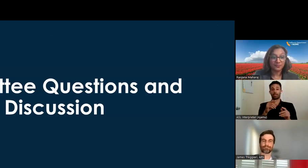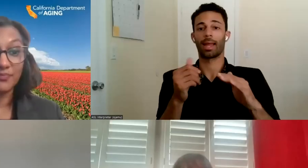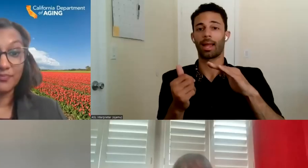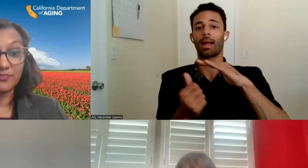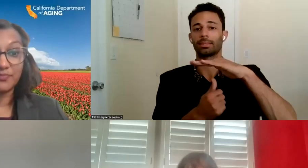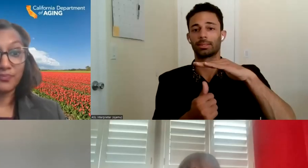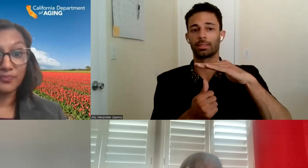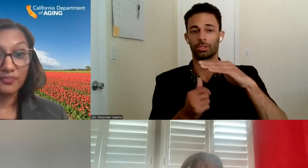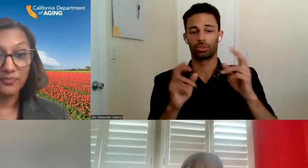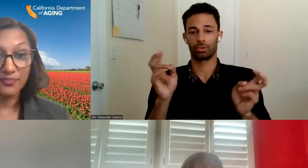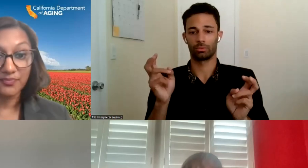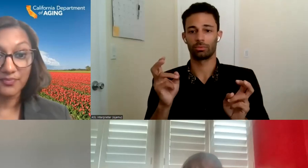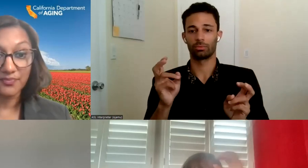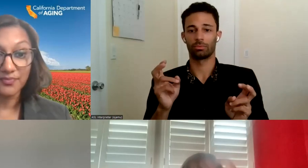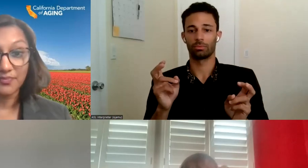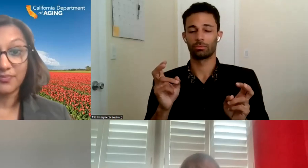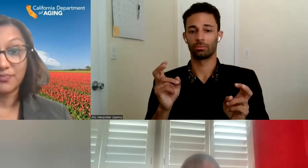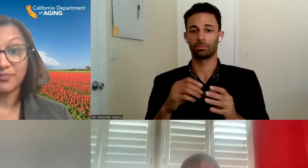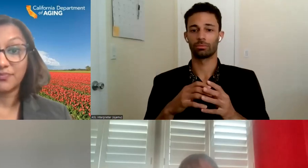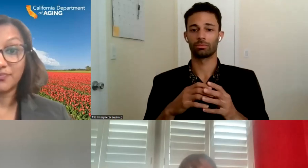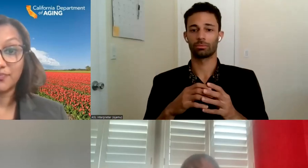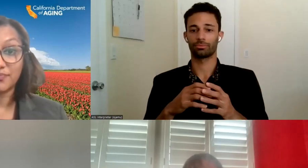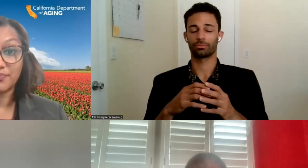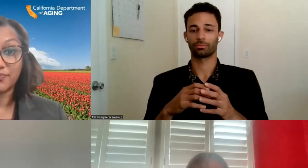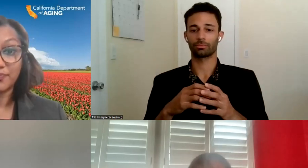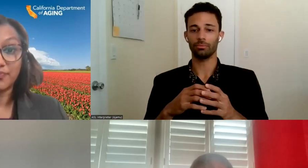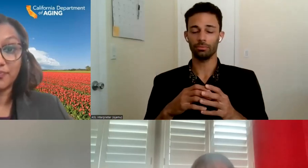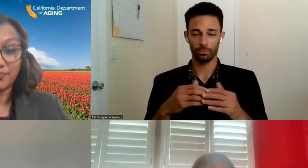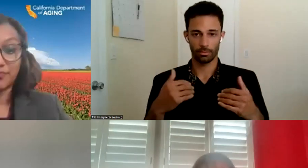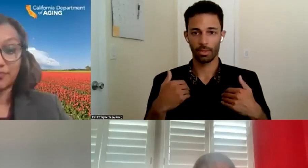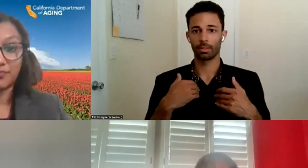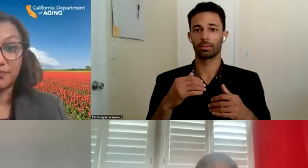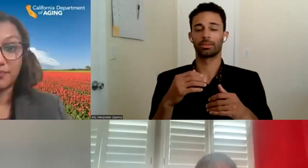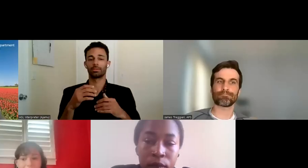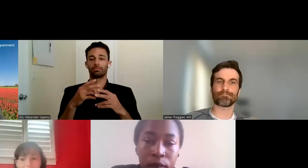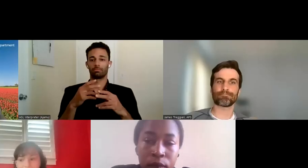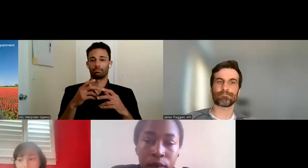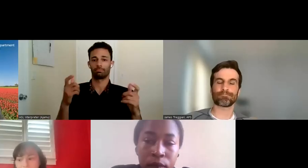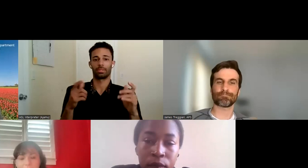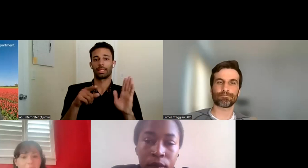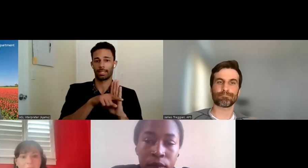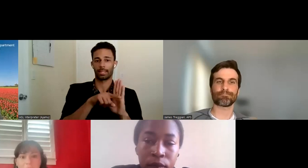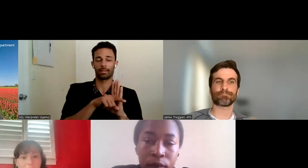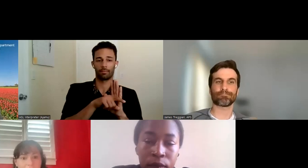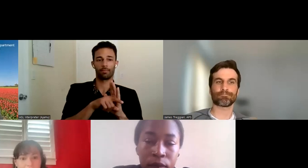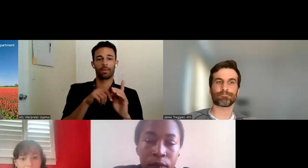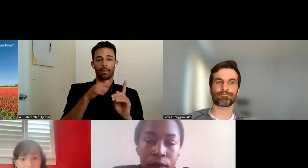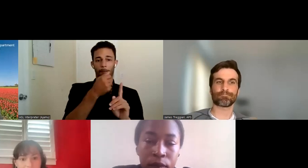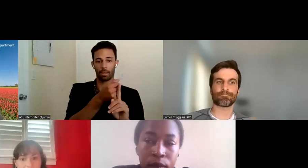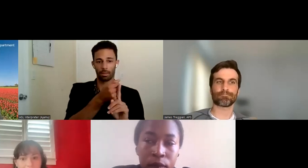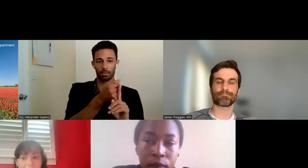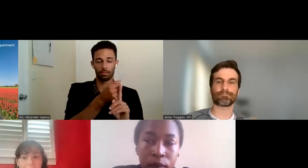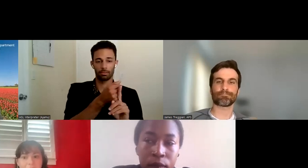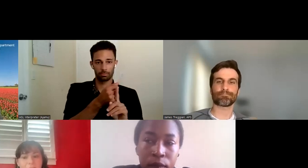is, you know, it has the same negative impact as being diagnosed with other physical